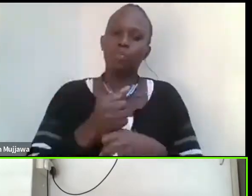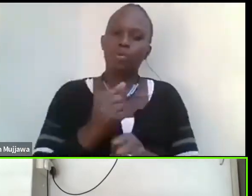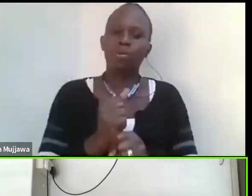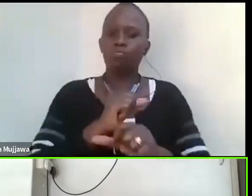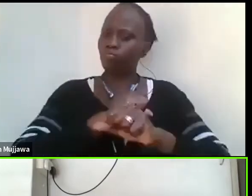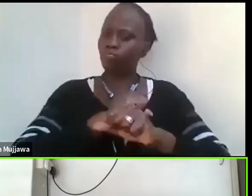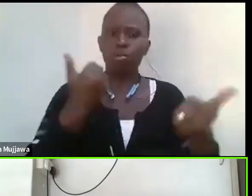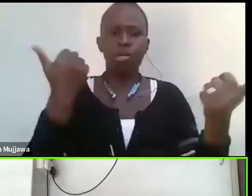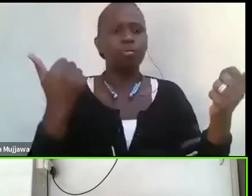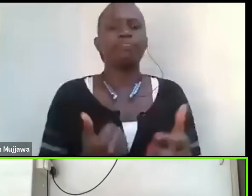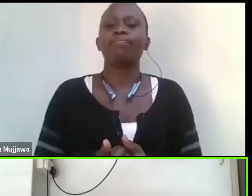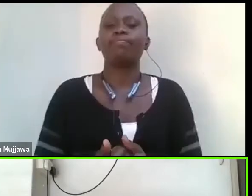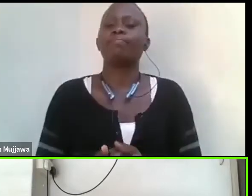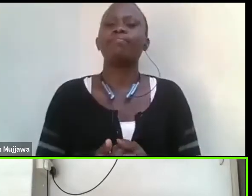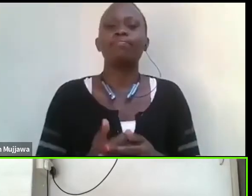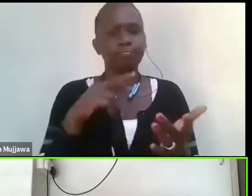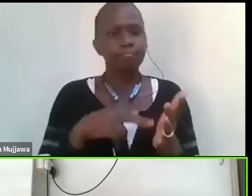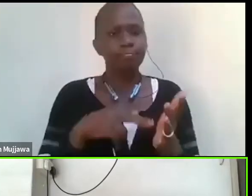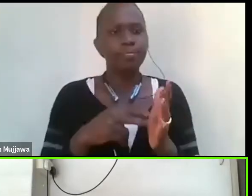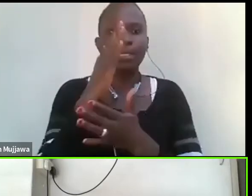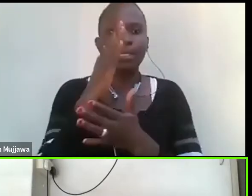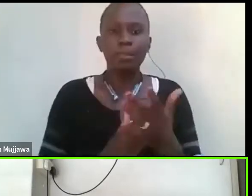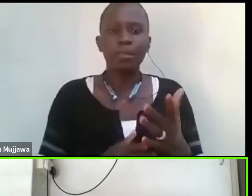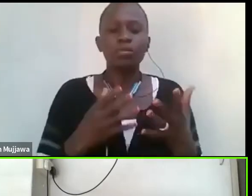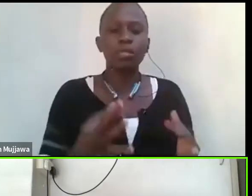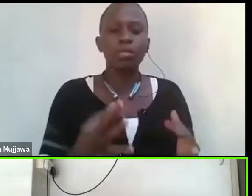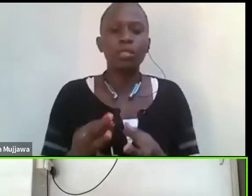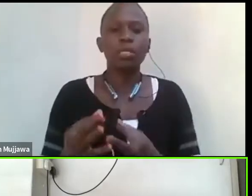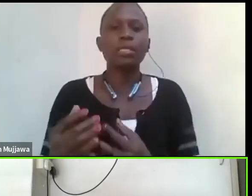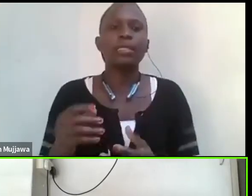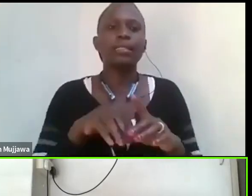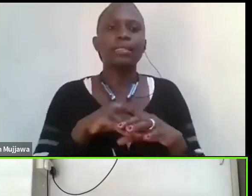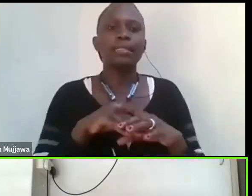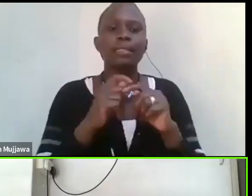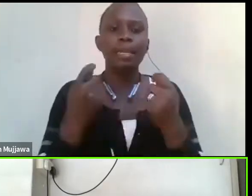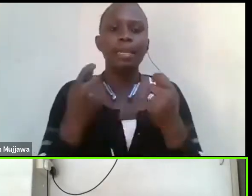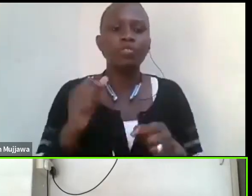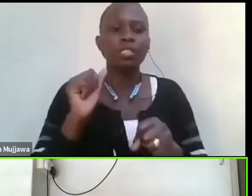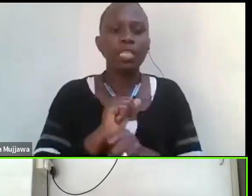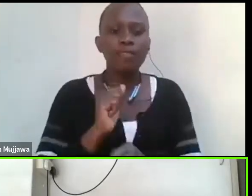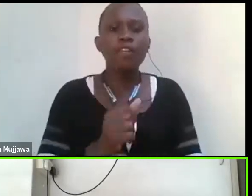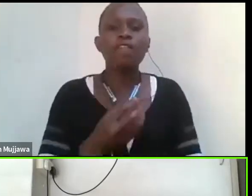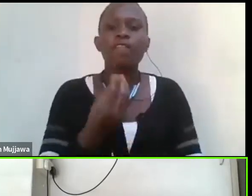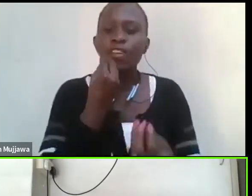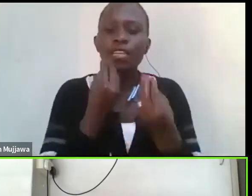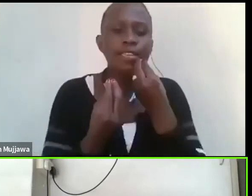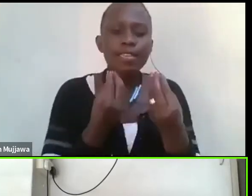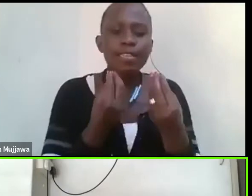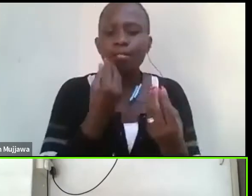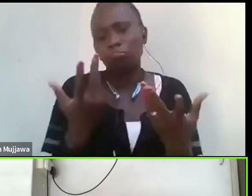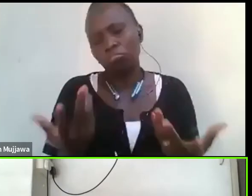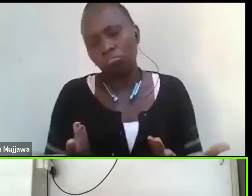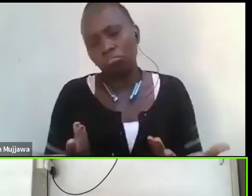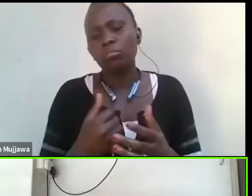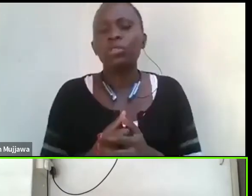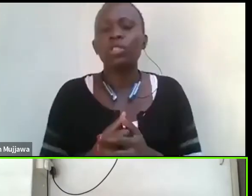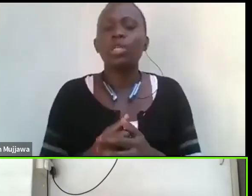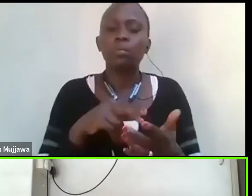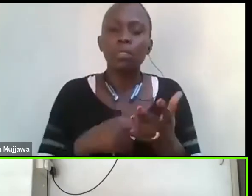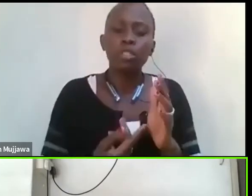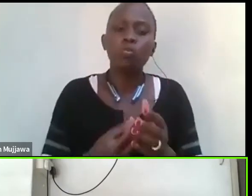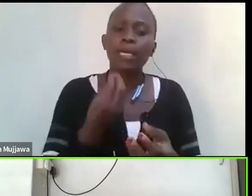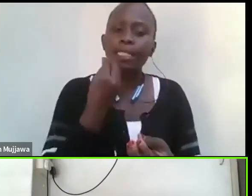some of the costs, like in terms of staff feeding, where people, when they are on site, You have to feed them a laundry